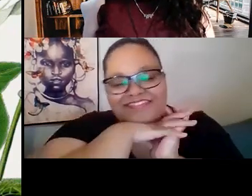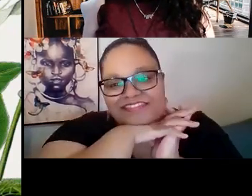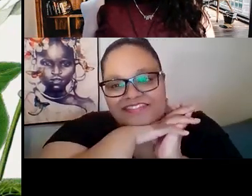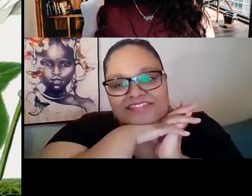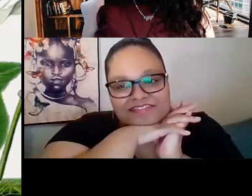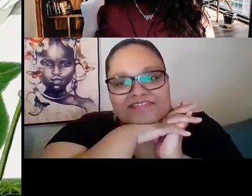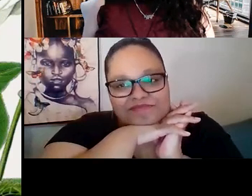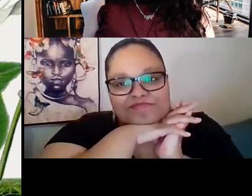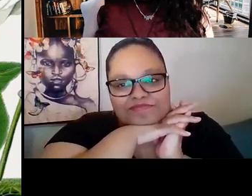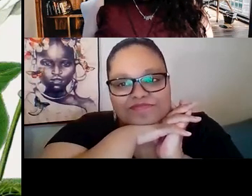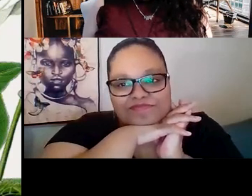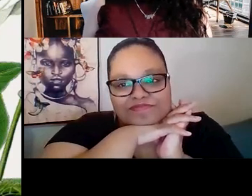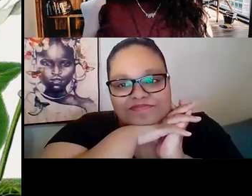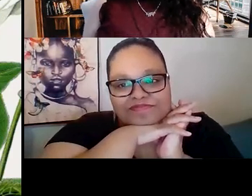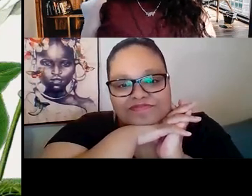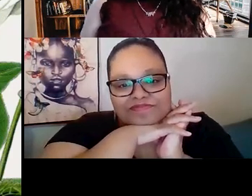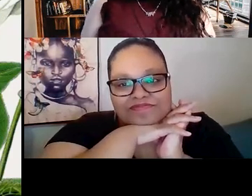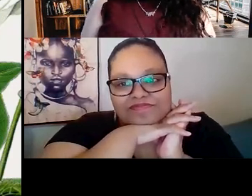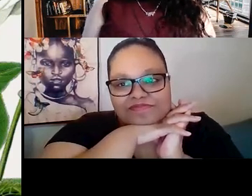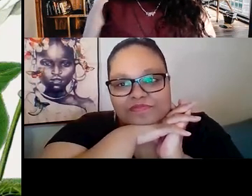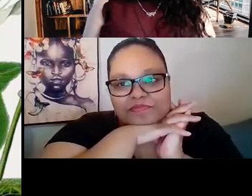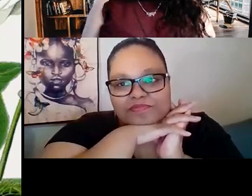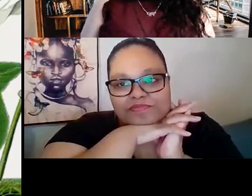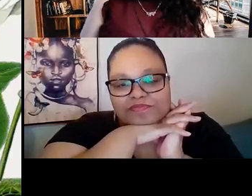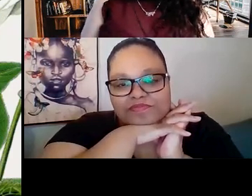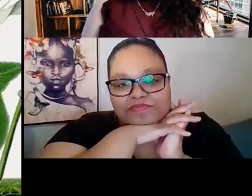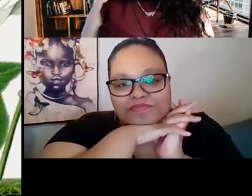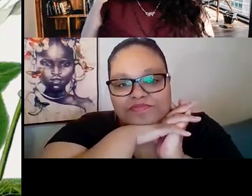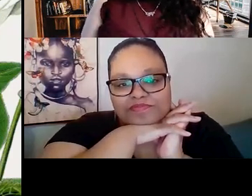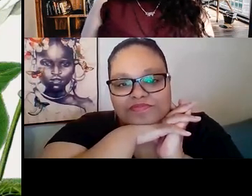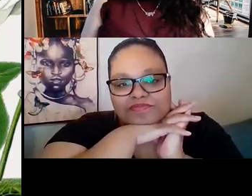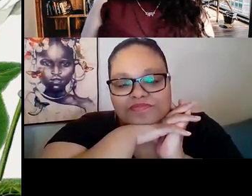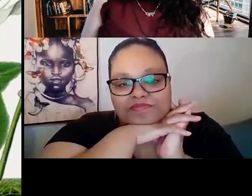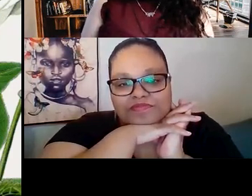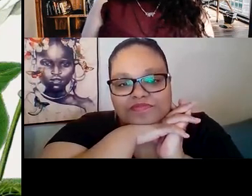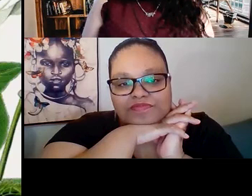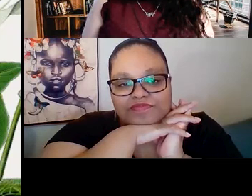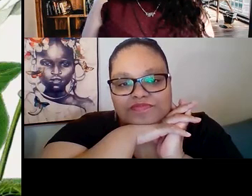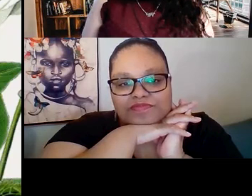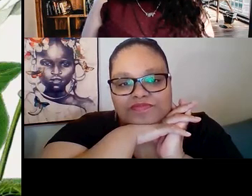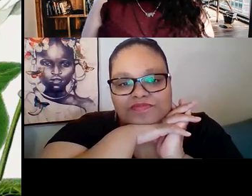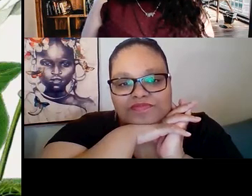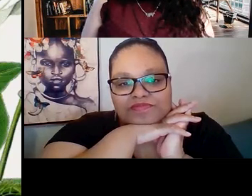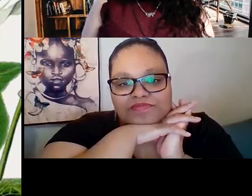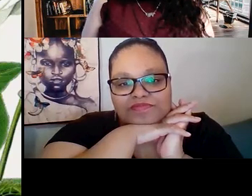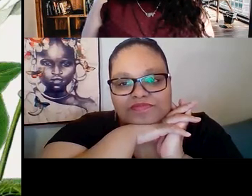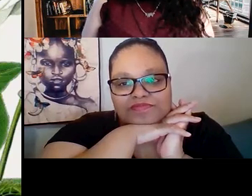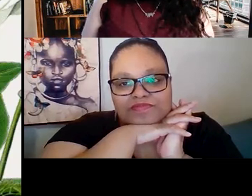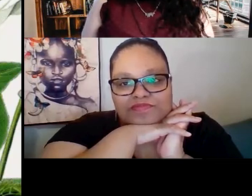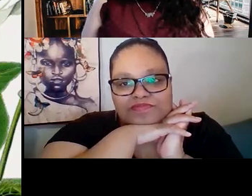was super vulnerable, and wow, thank you.